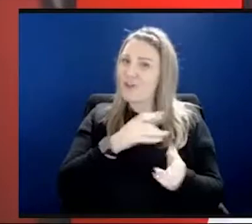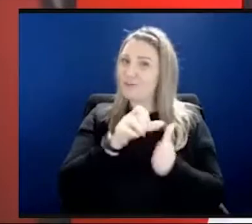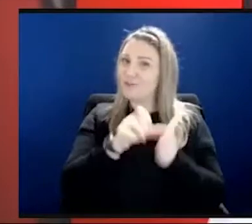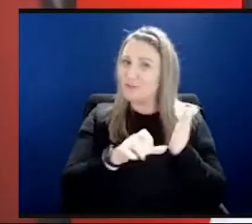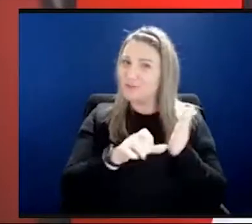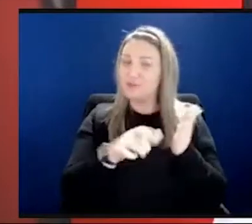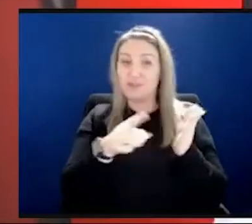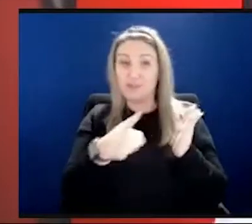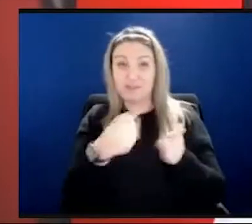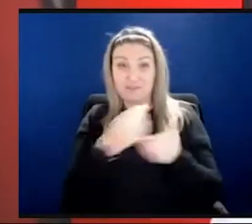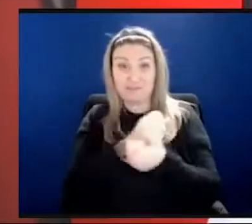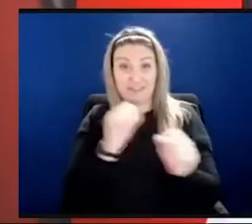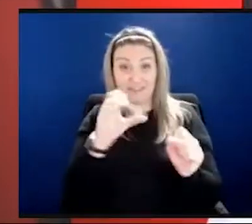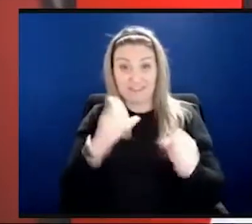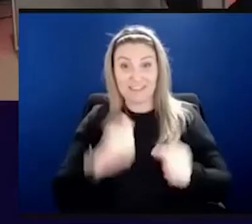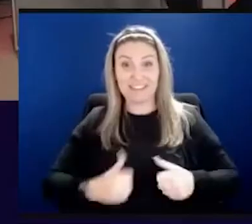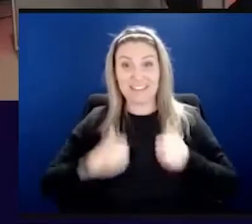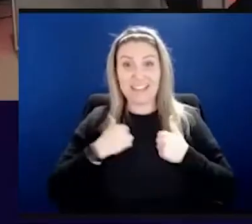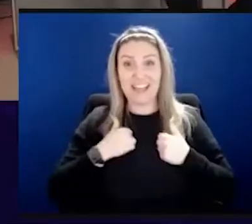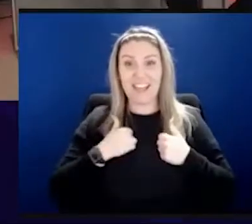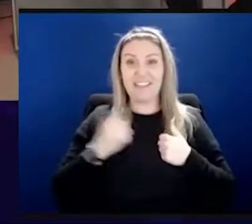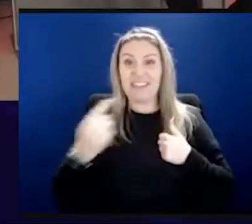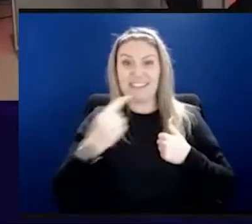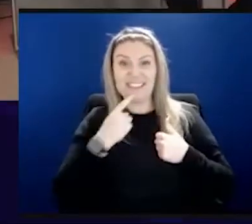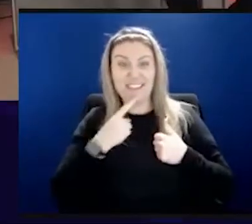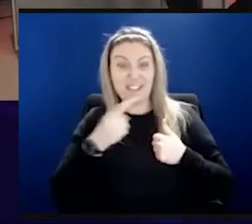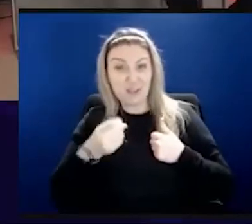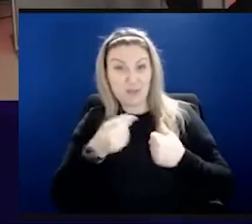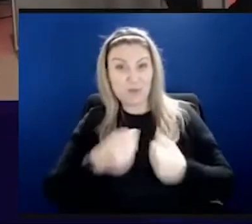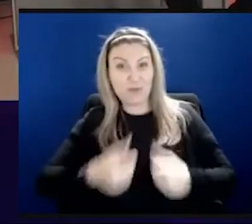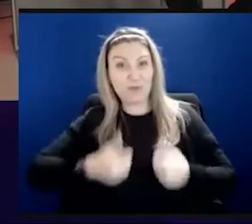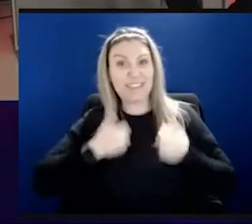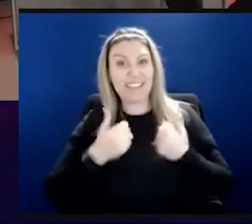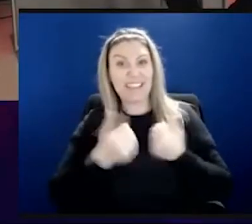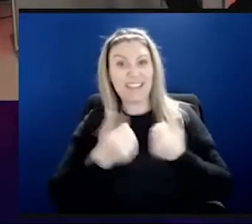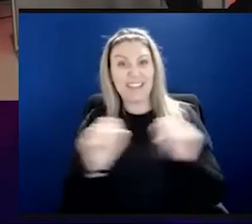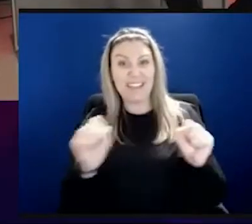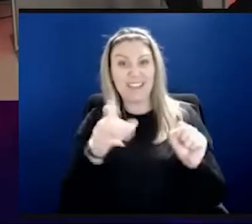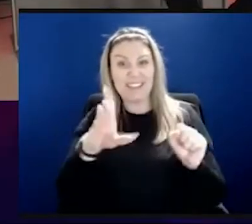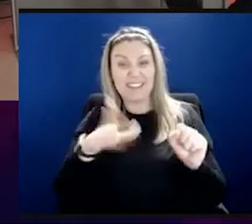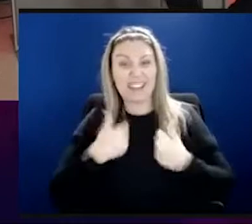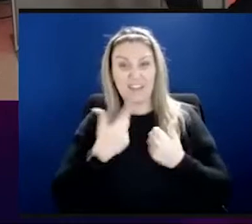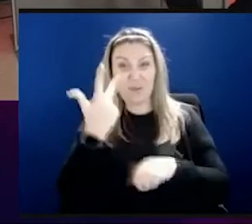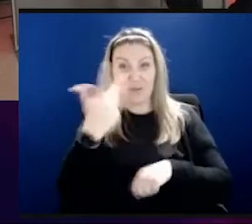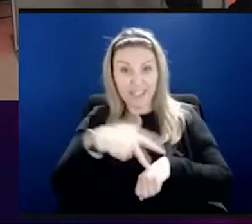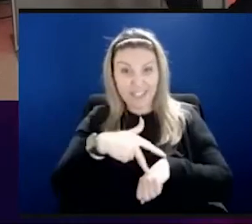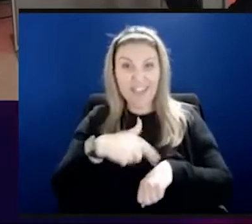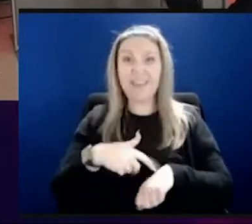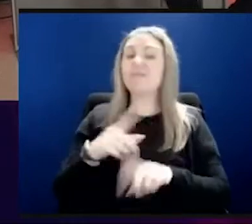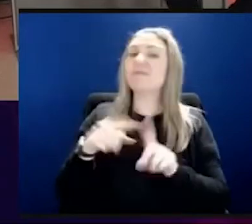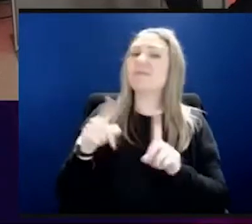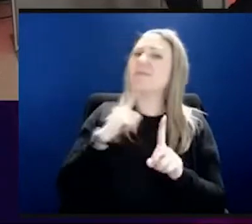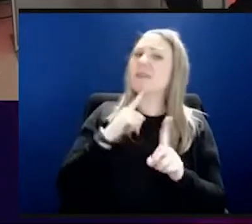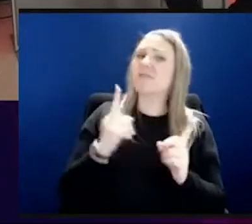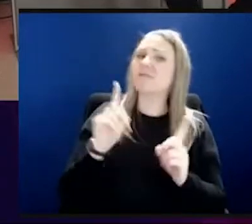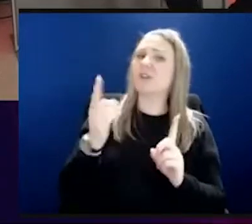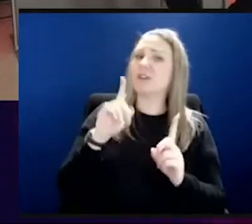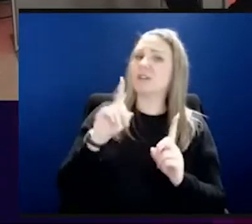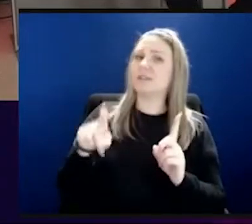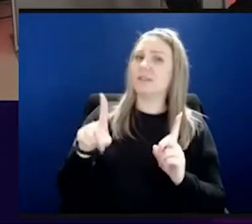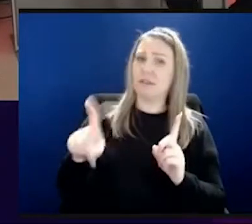Garen's life. He says you saved his life 3 times. We'll get to that in a minute. All right. But first, I want to ask Garen, how are you feeling